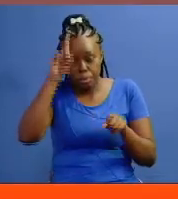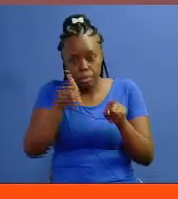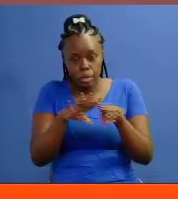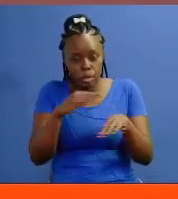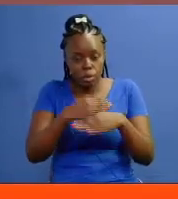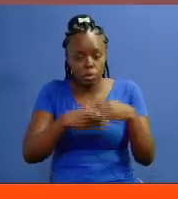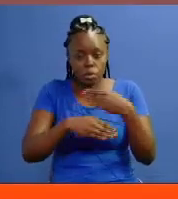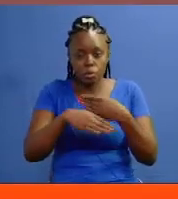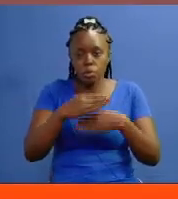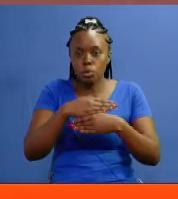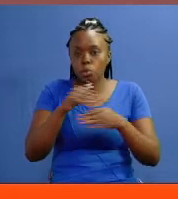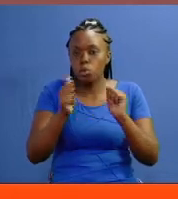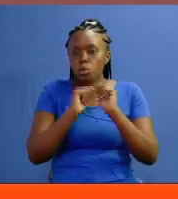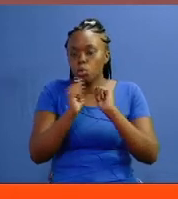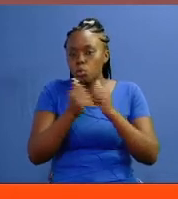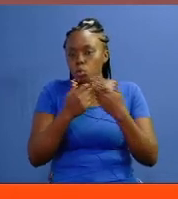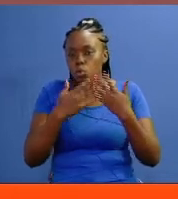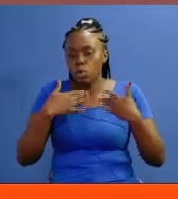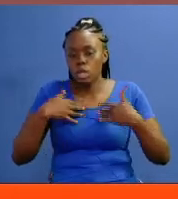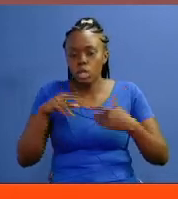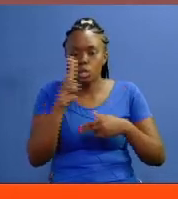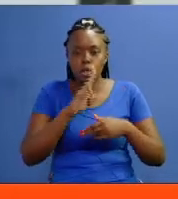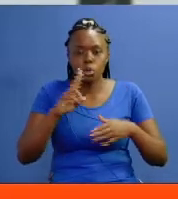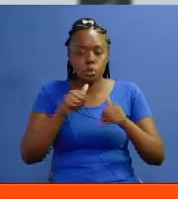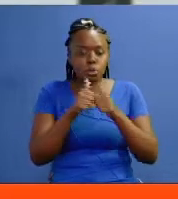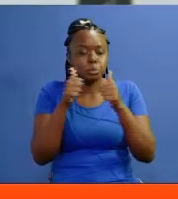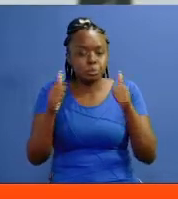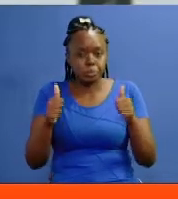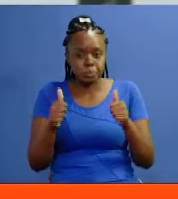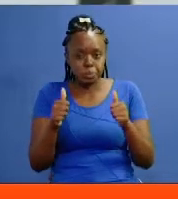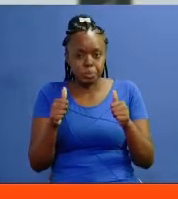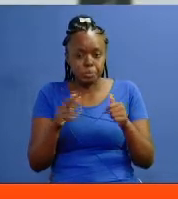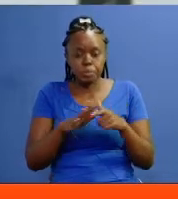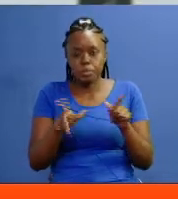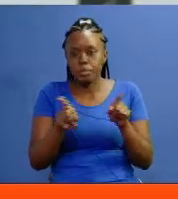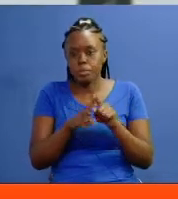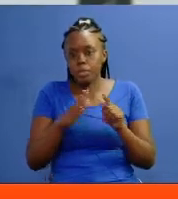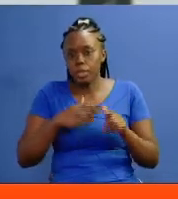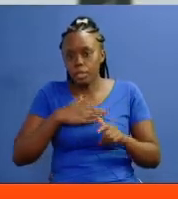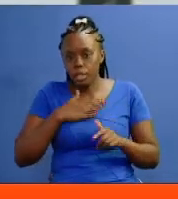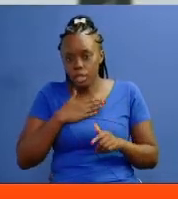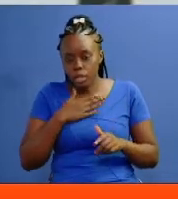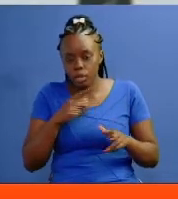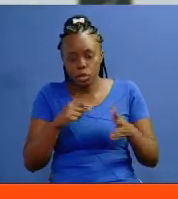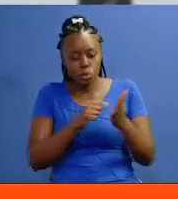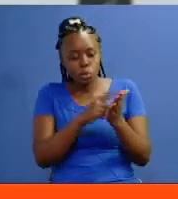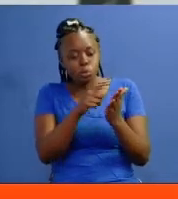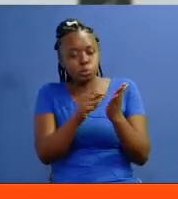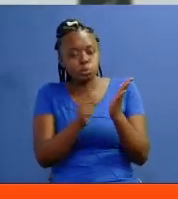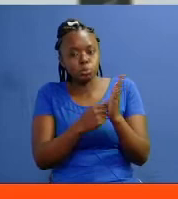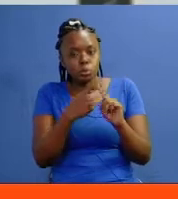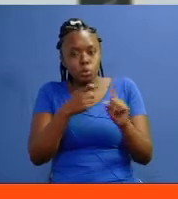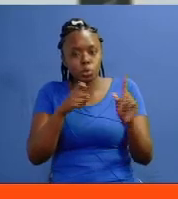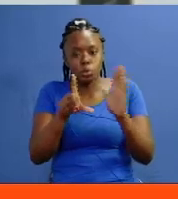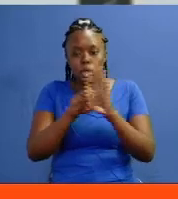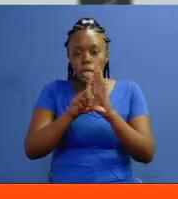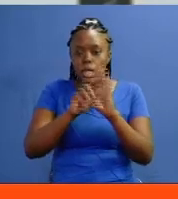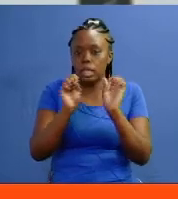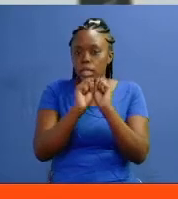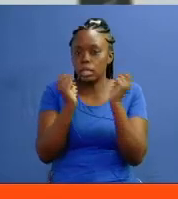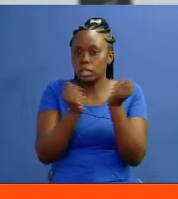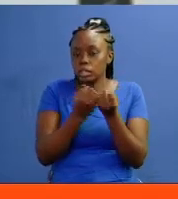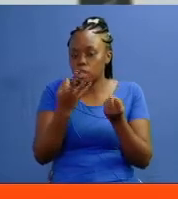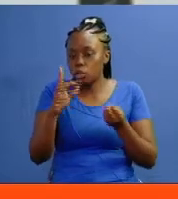being tools she would put to maximal use. My resignation from the Law Society of